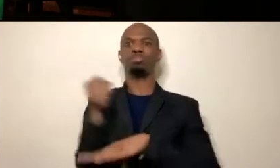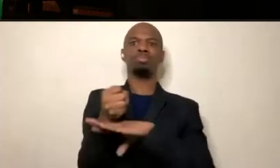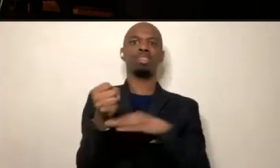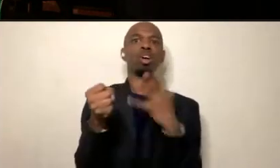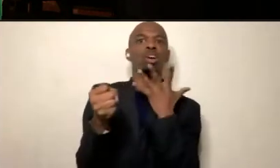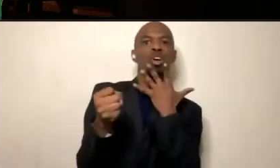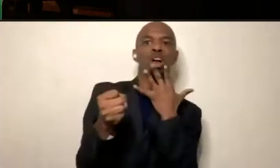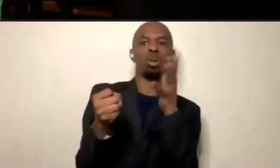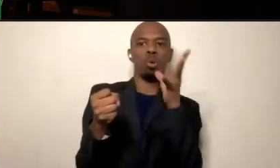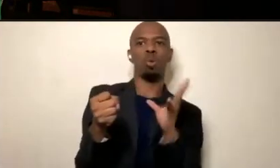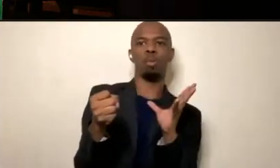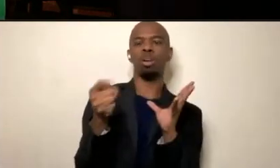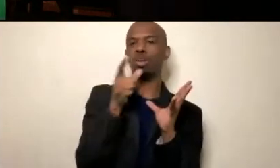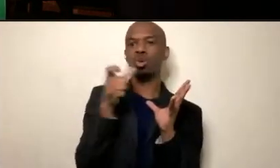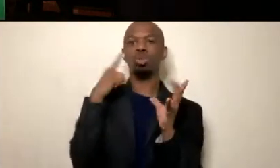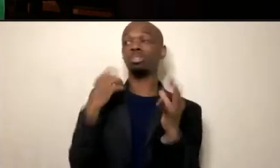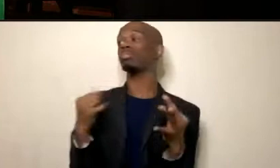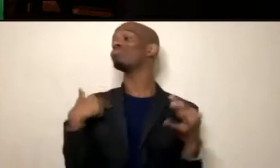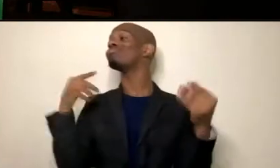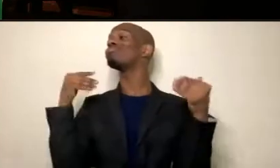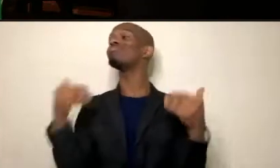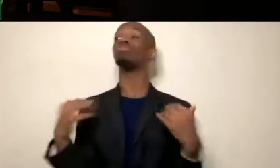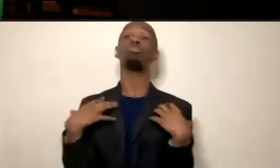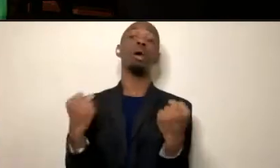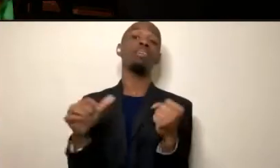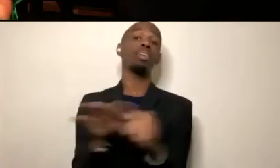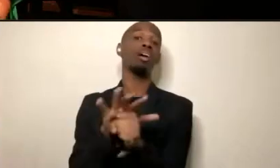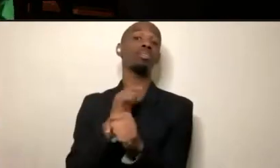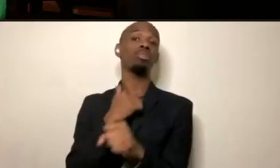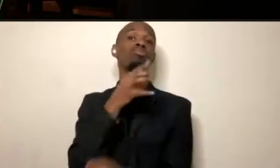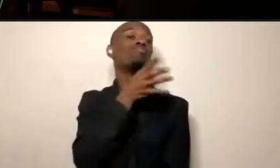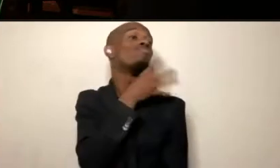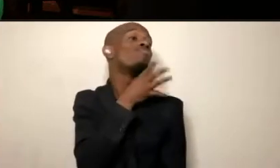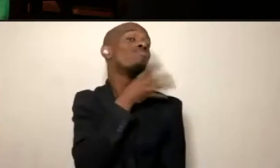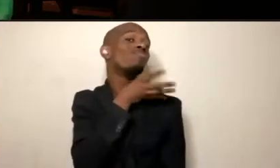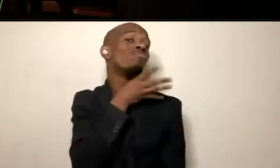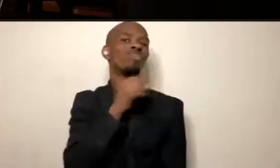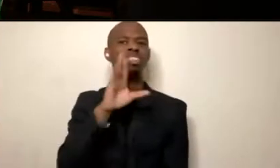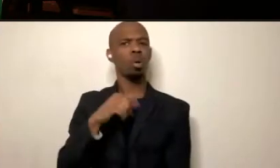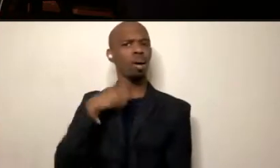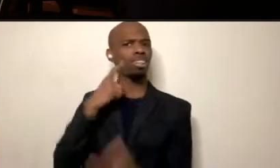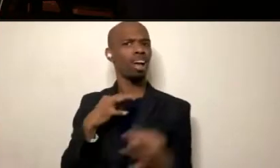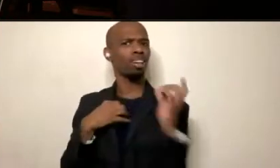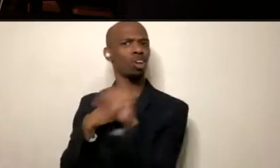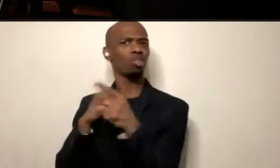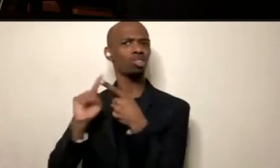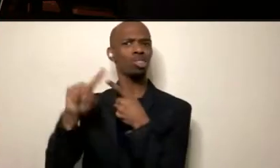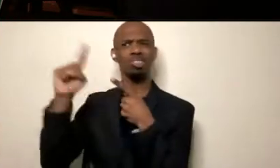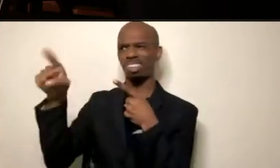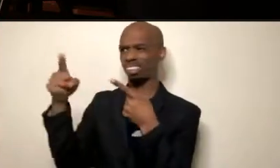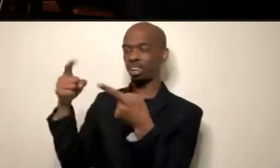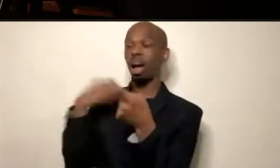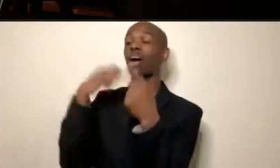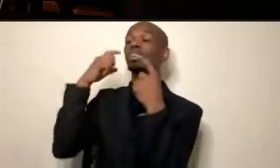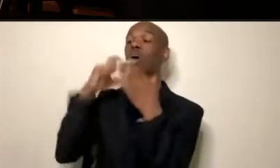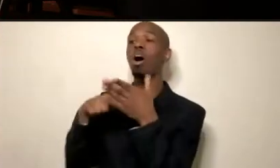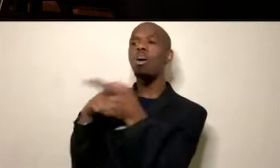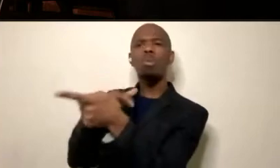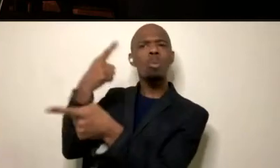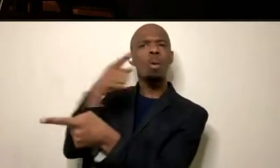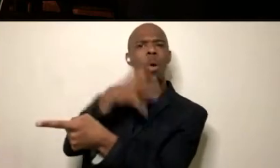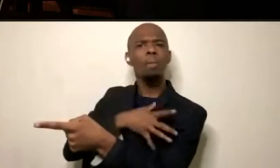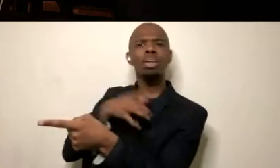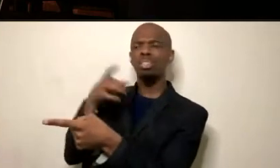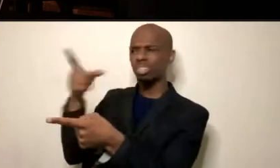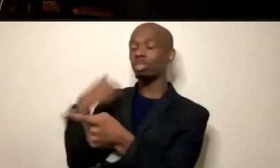And so I see this woman in the supermarket, and she's like filled up her grocery cart with all of the toilet paper. And